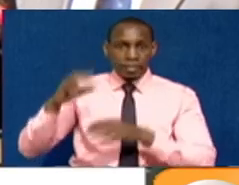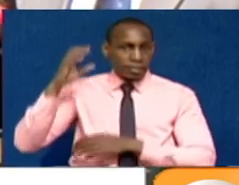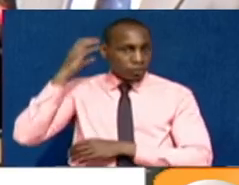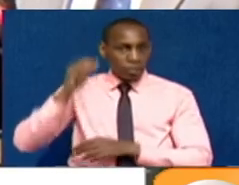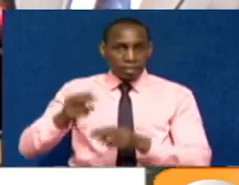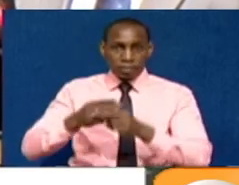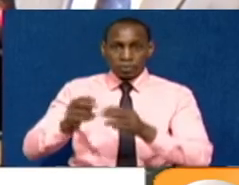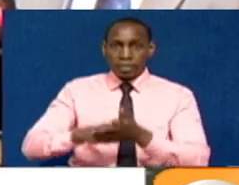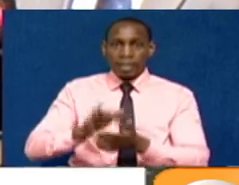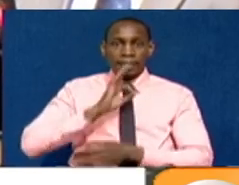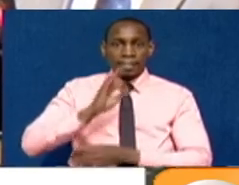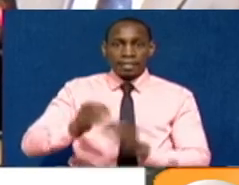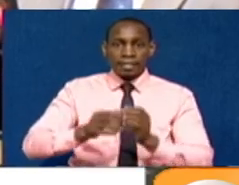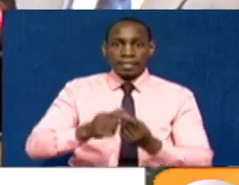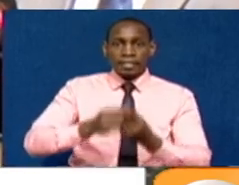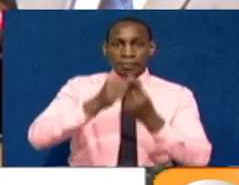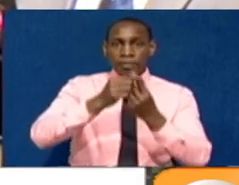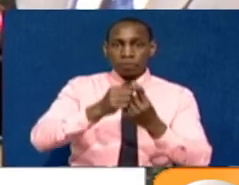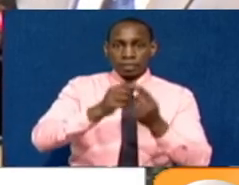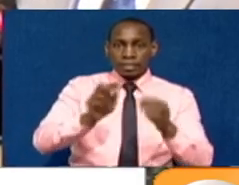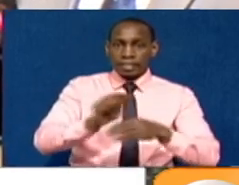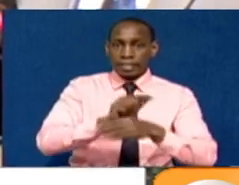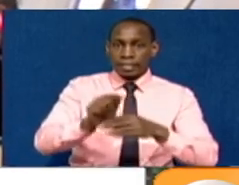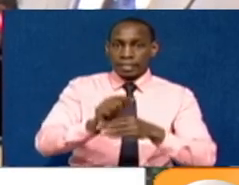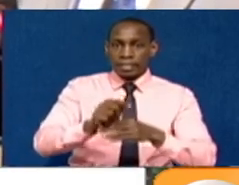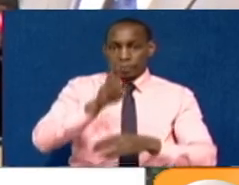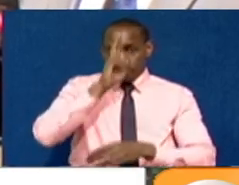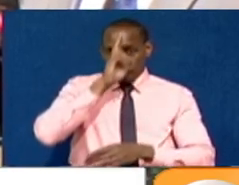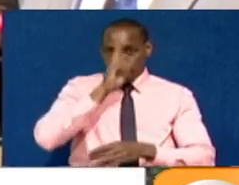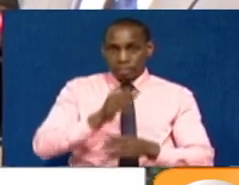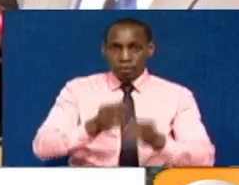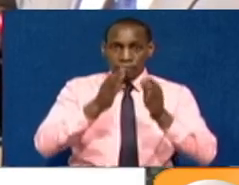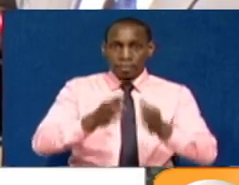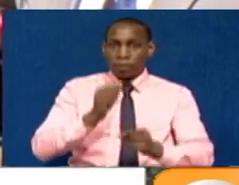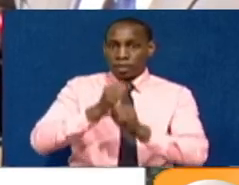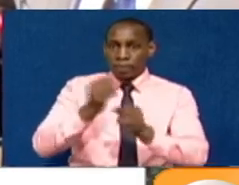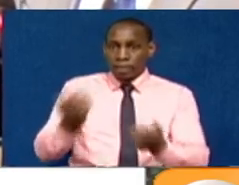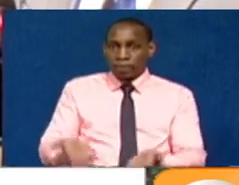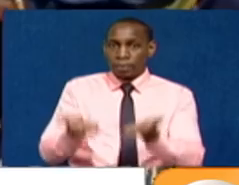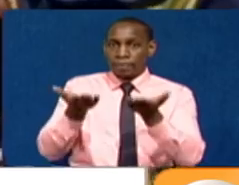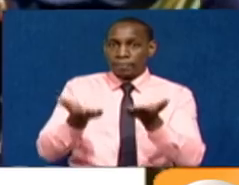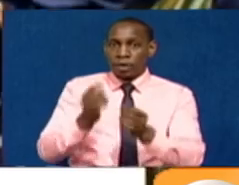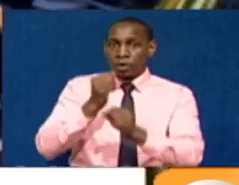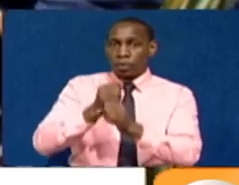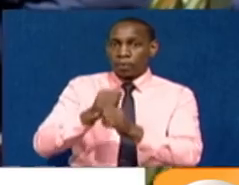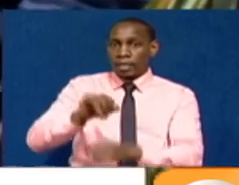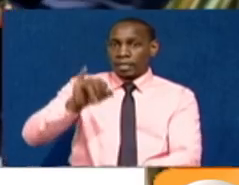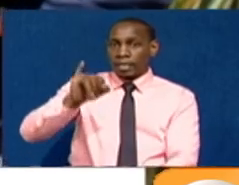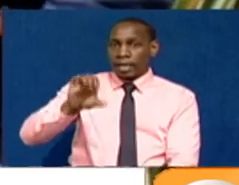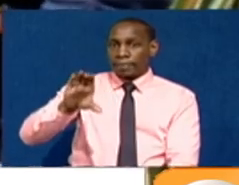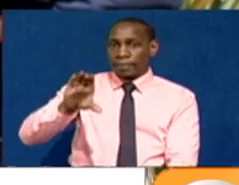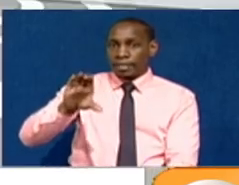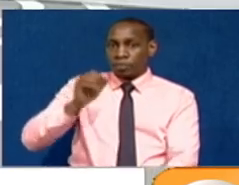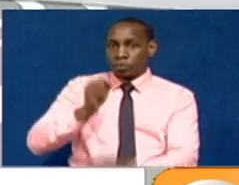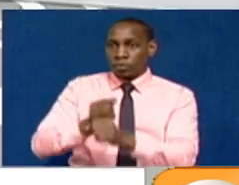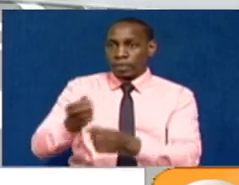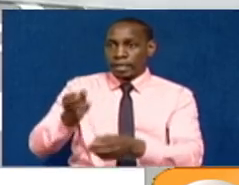and 300 specially trained cadet police officers who will work and beef up the work of the IBC to conduct the